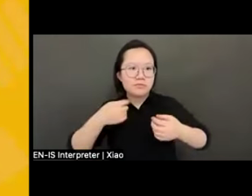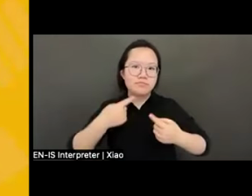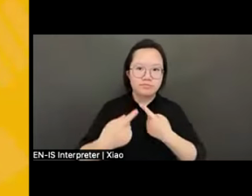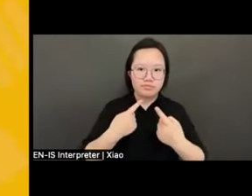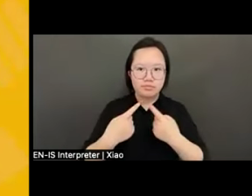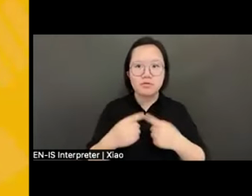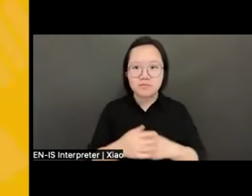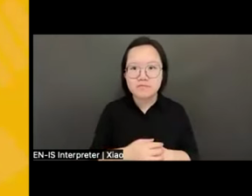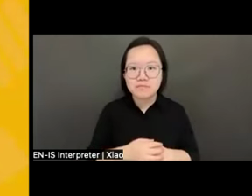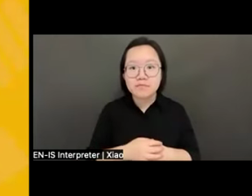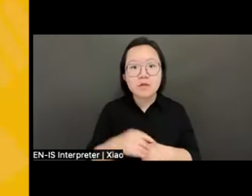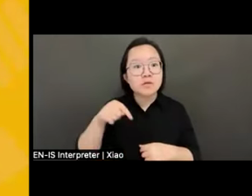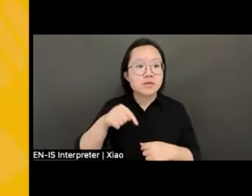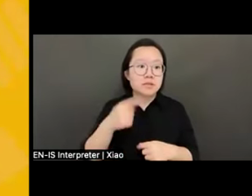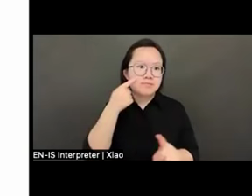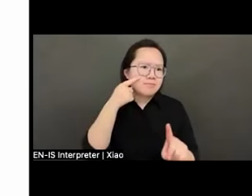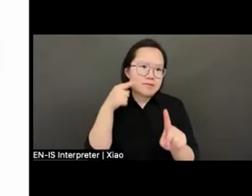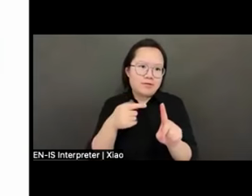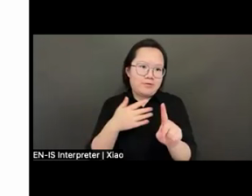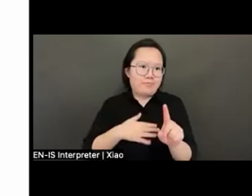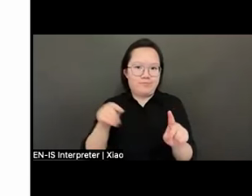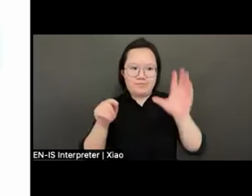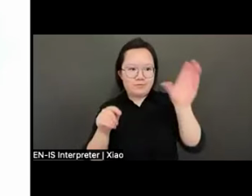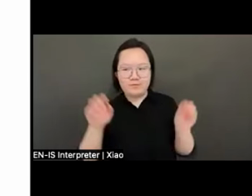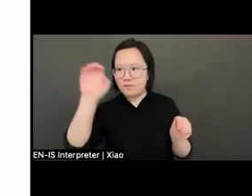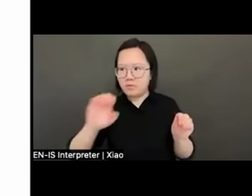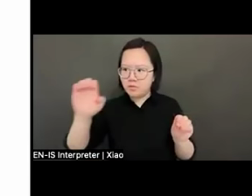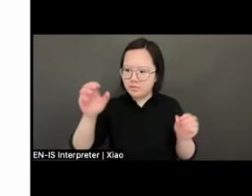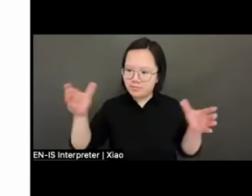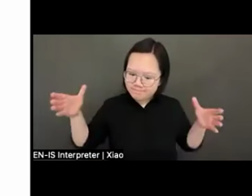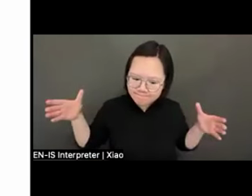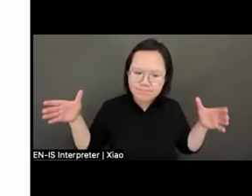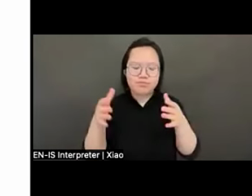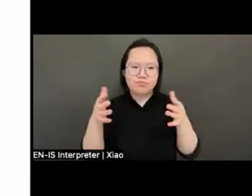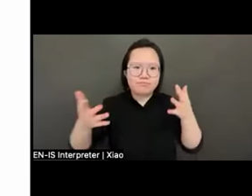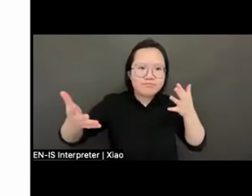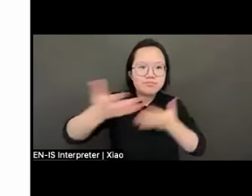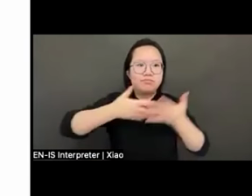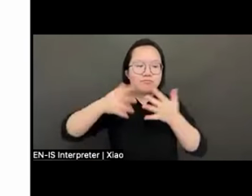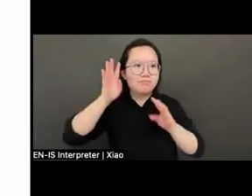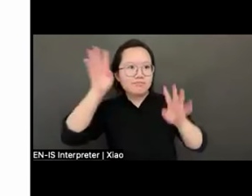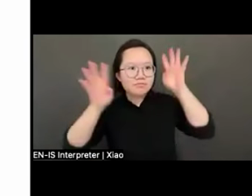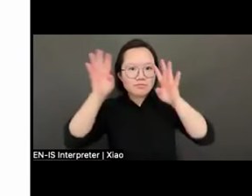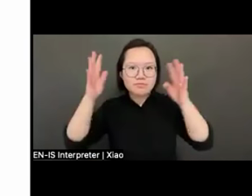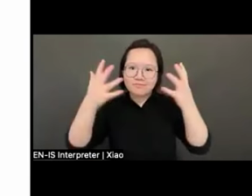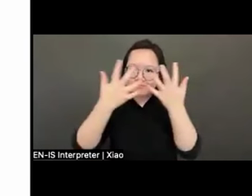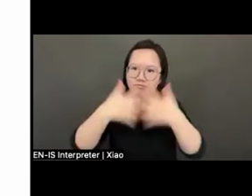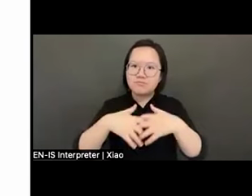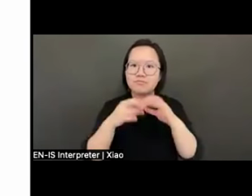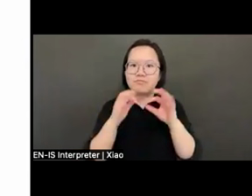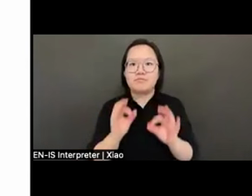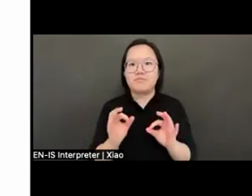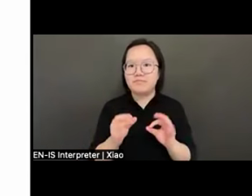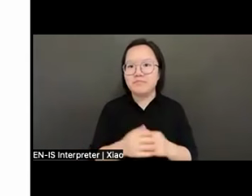A bit more on what are cooperation grants exactly. So the overall objective of cooperation grants is